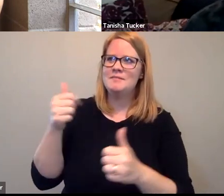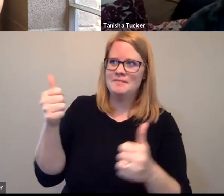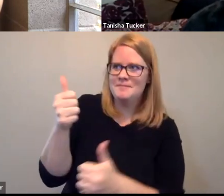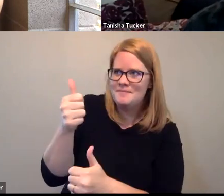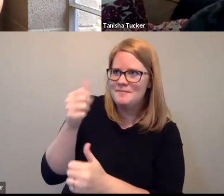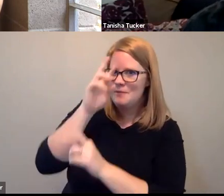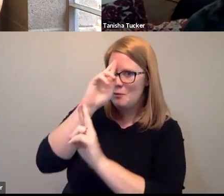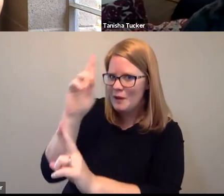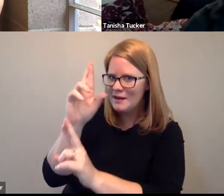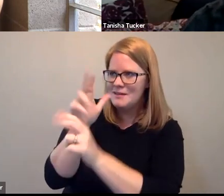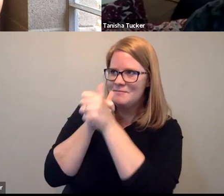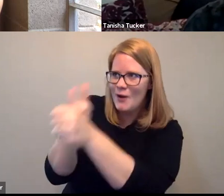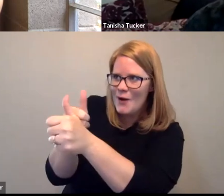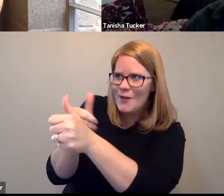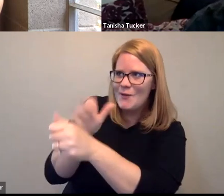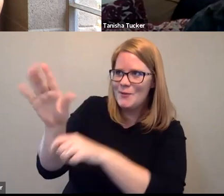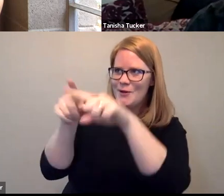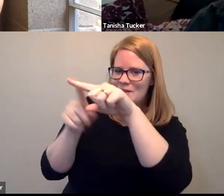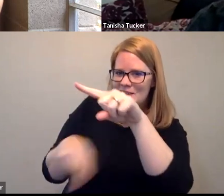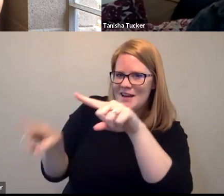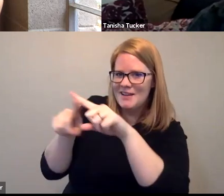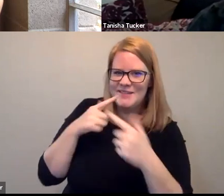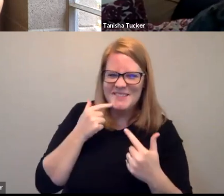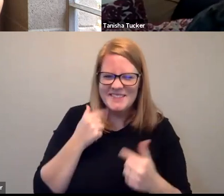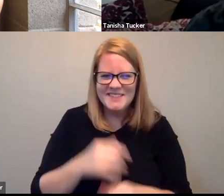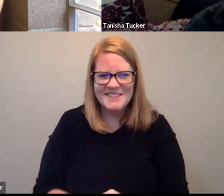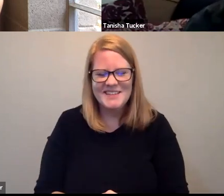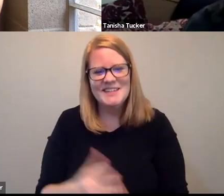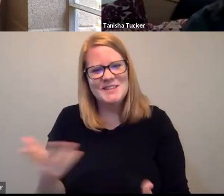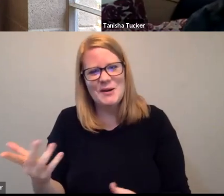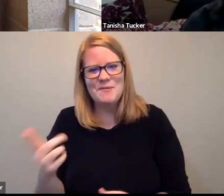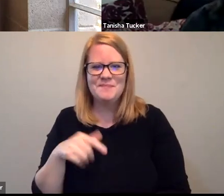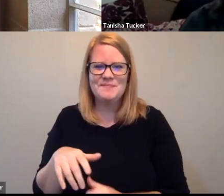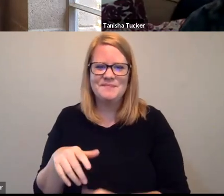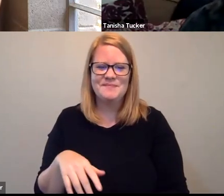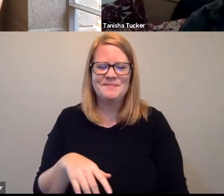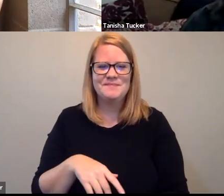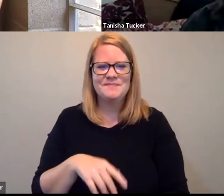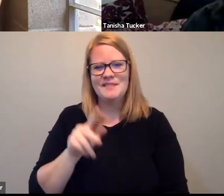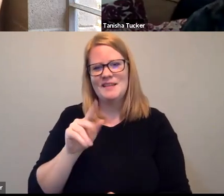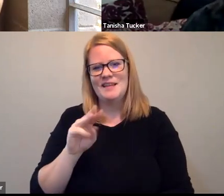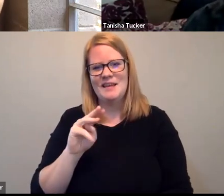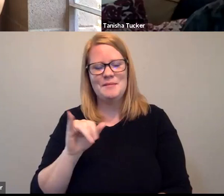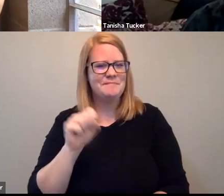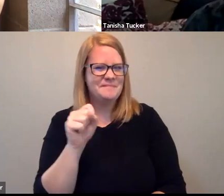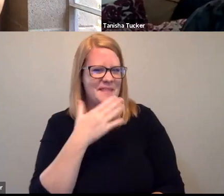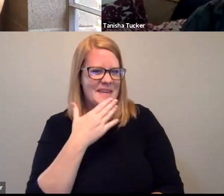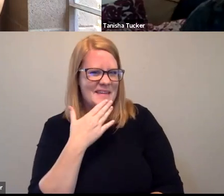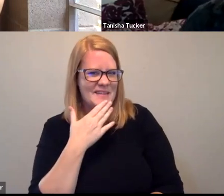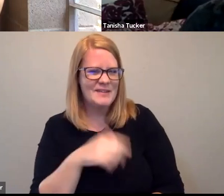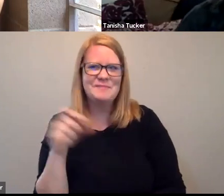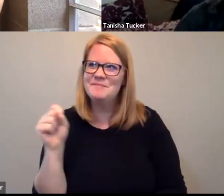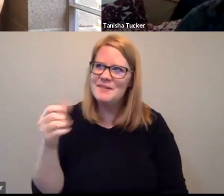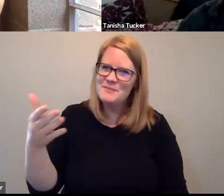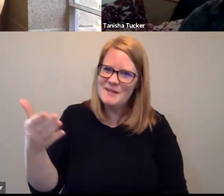I'm ready. So I take that from them. Thank you so much, Tanisha. Yeah, you're welcome,